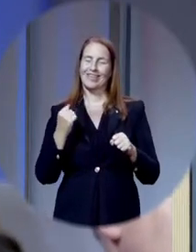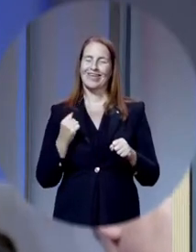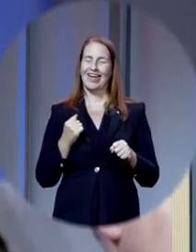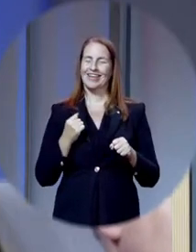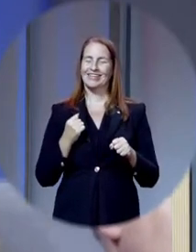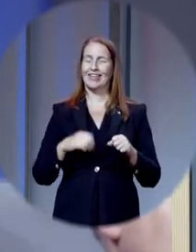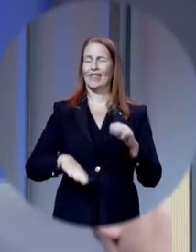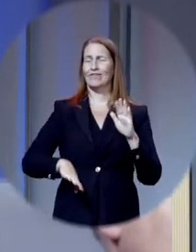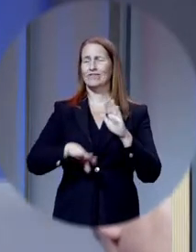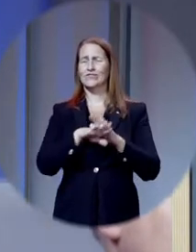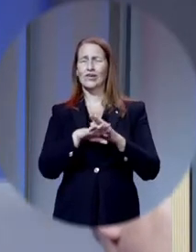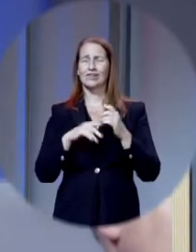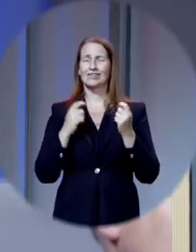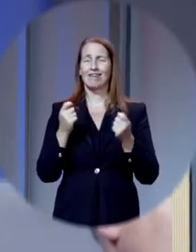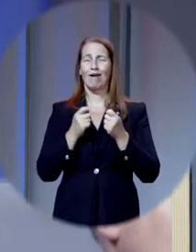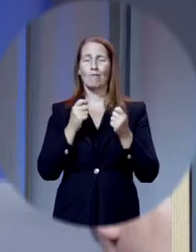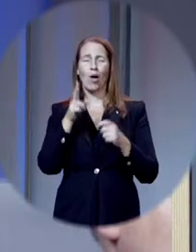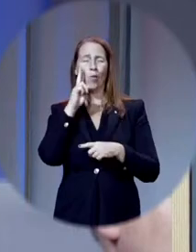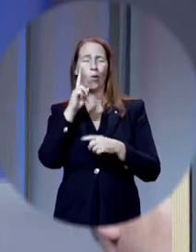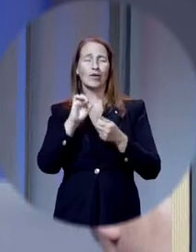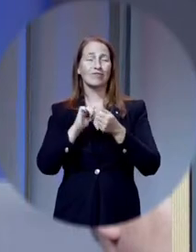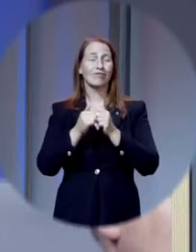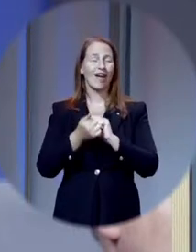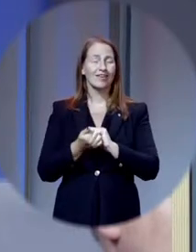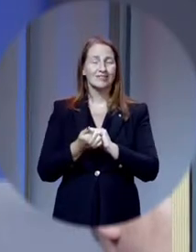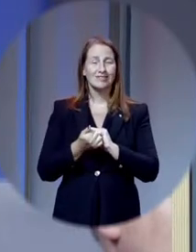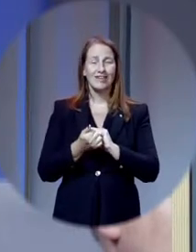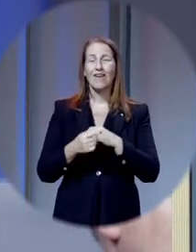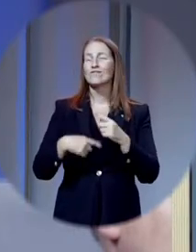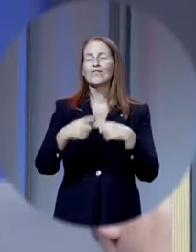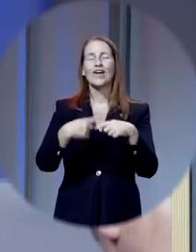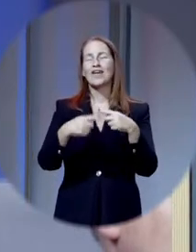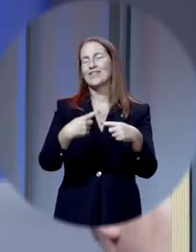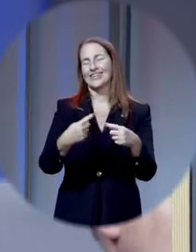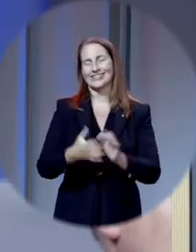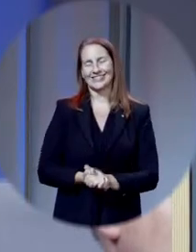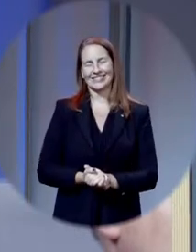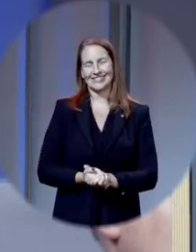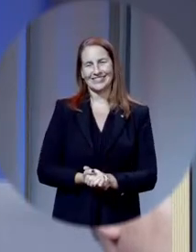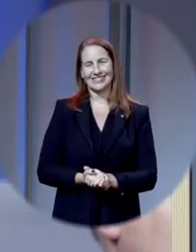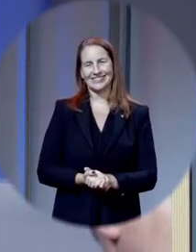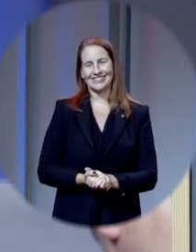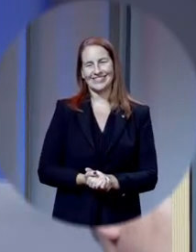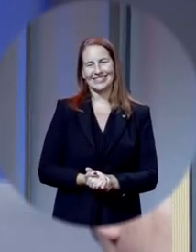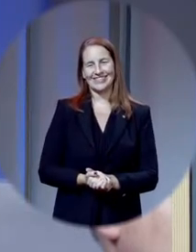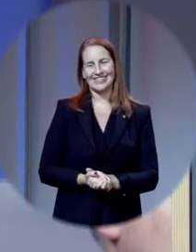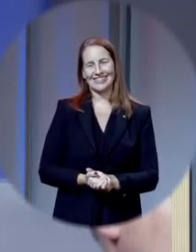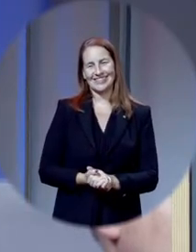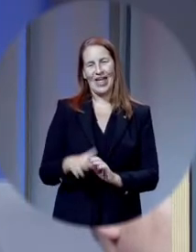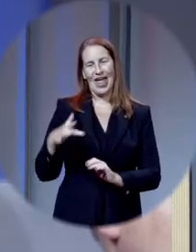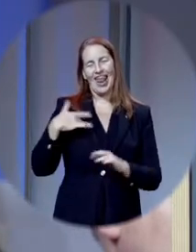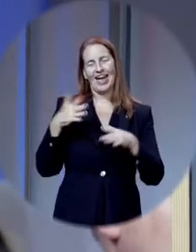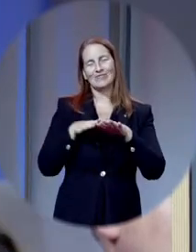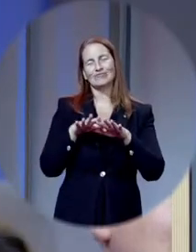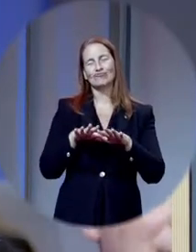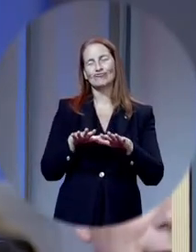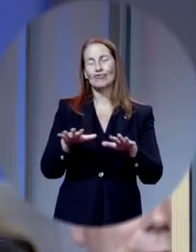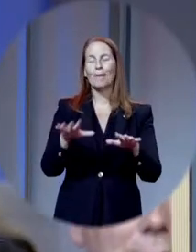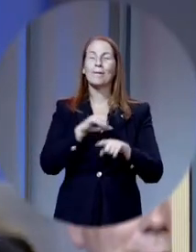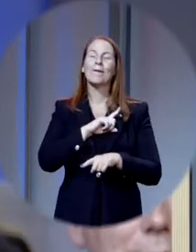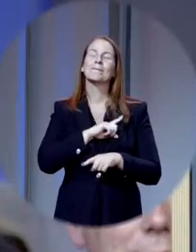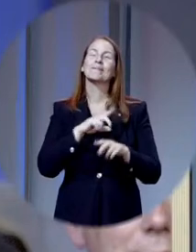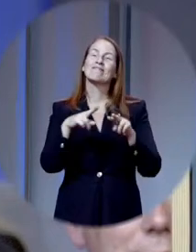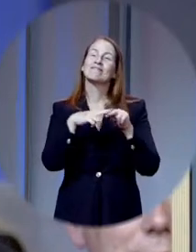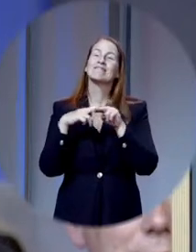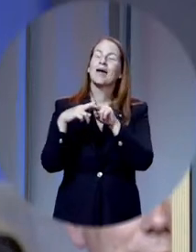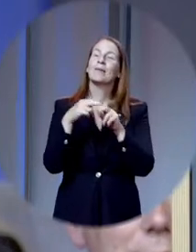ceremony and watch your friends forever. We're also live streaming because we have families and supporters